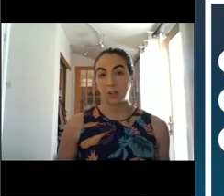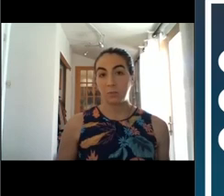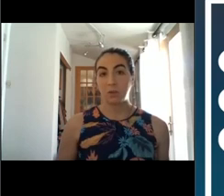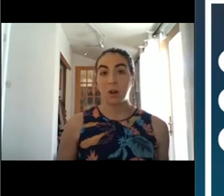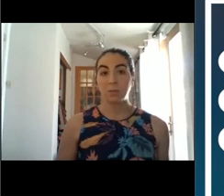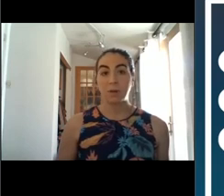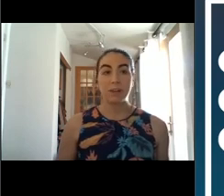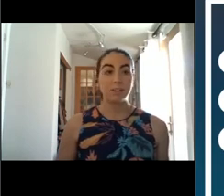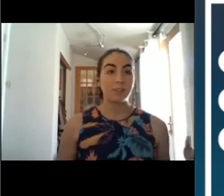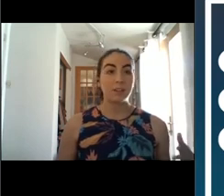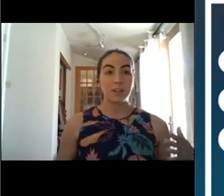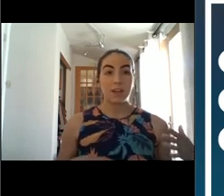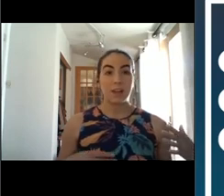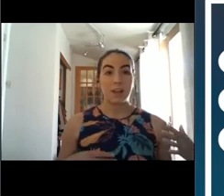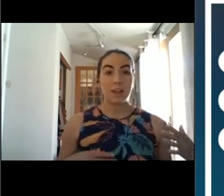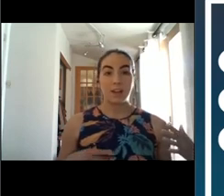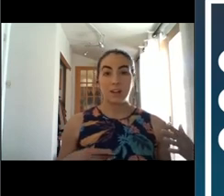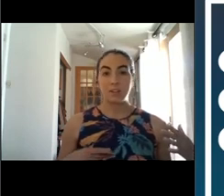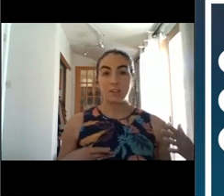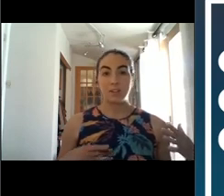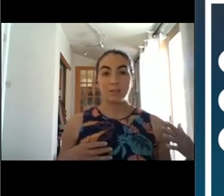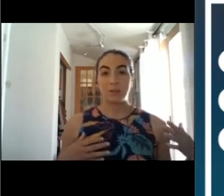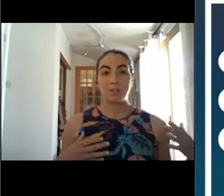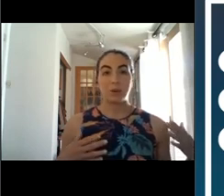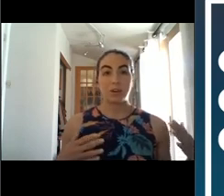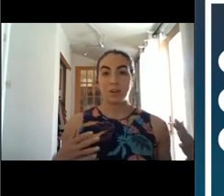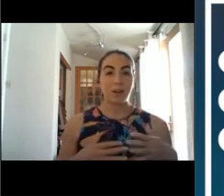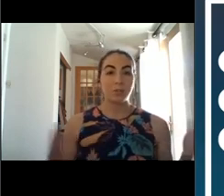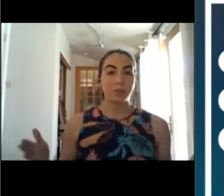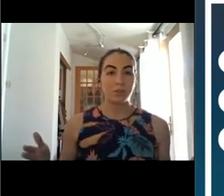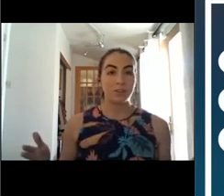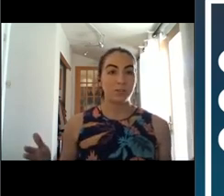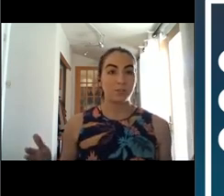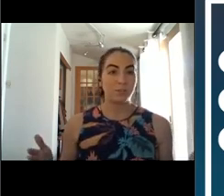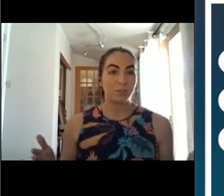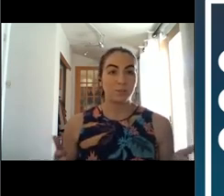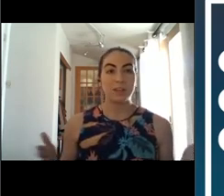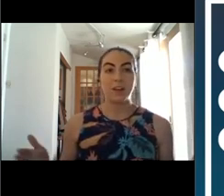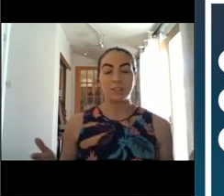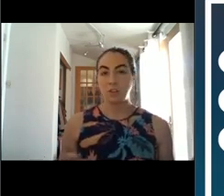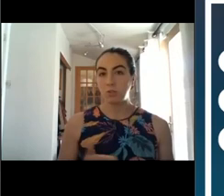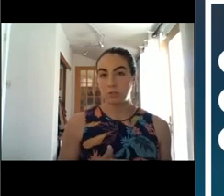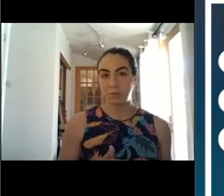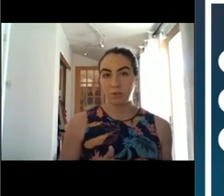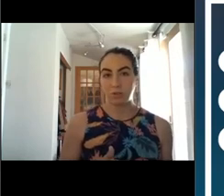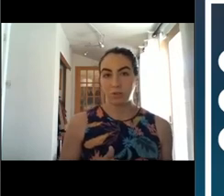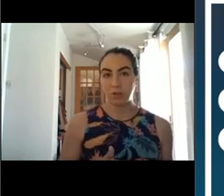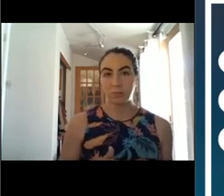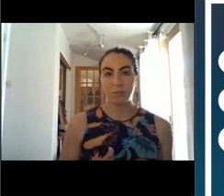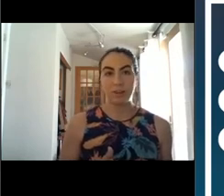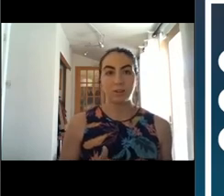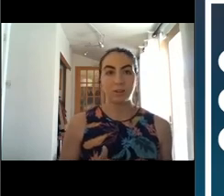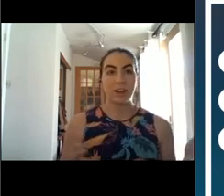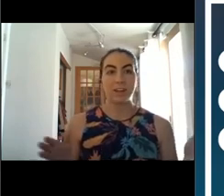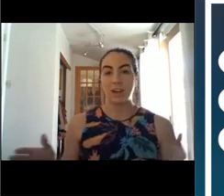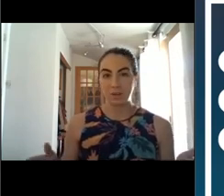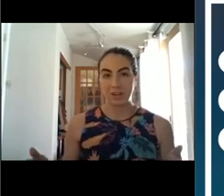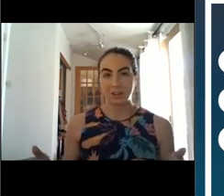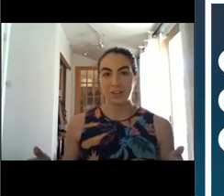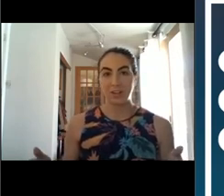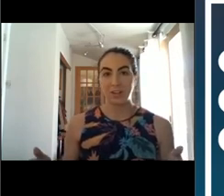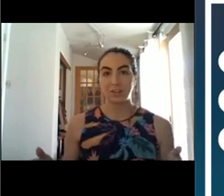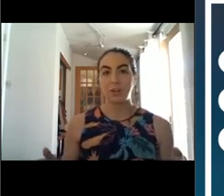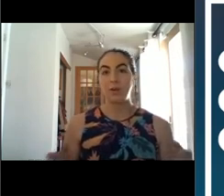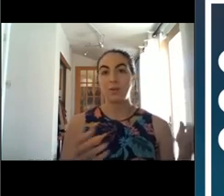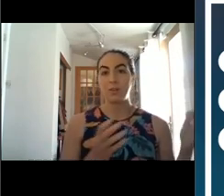someone was very immunocompromised and before, and I was already doing this just because I knew she was immunocompromised. So if I